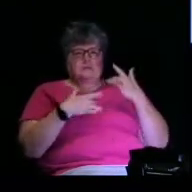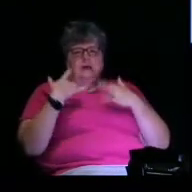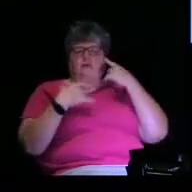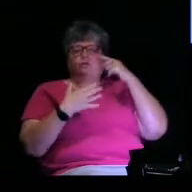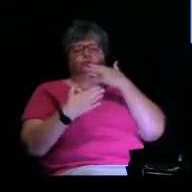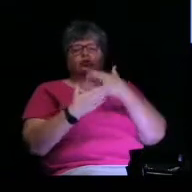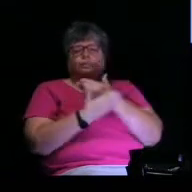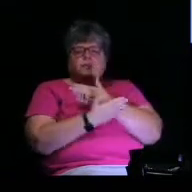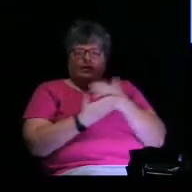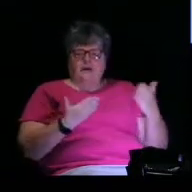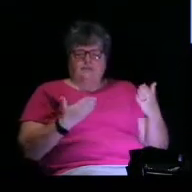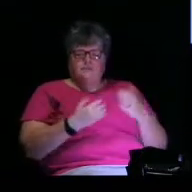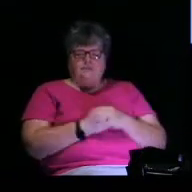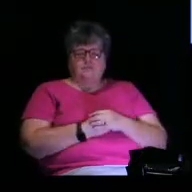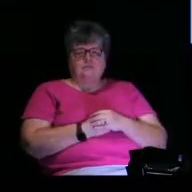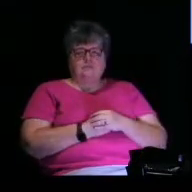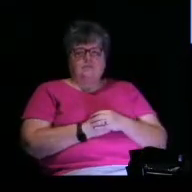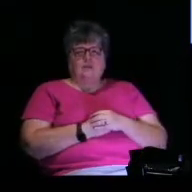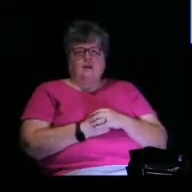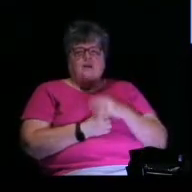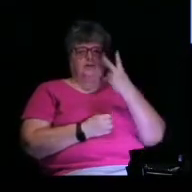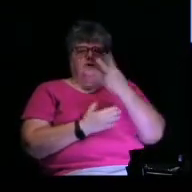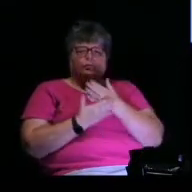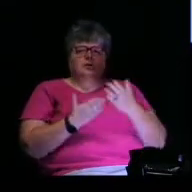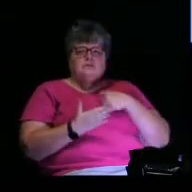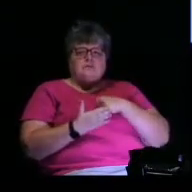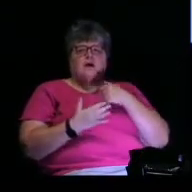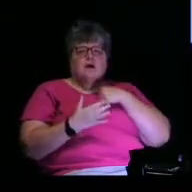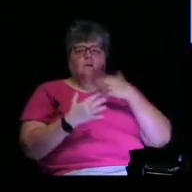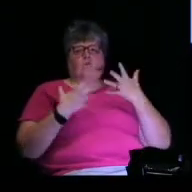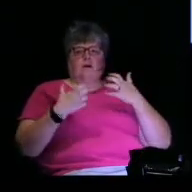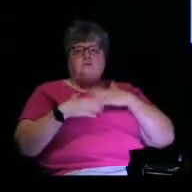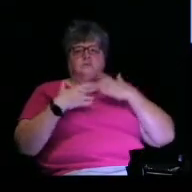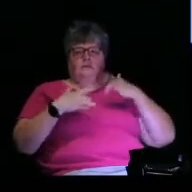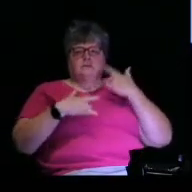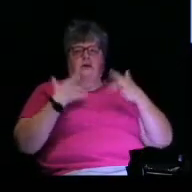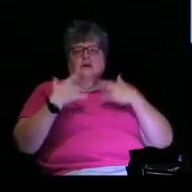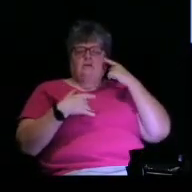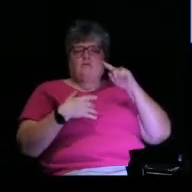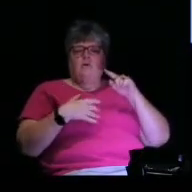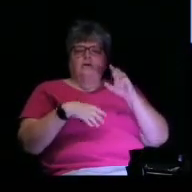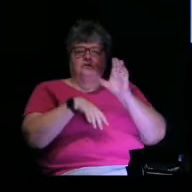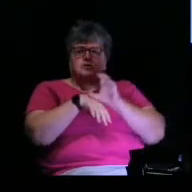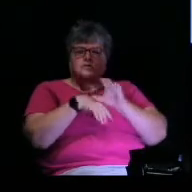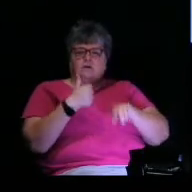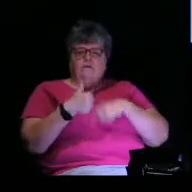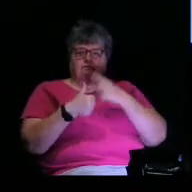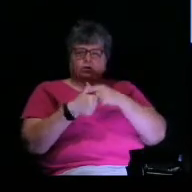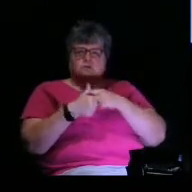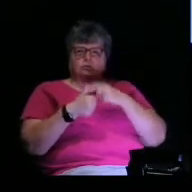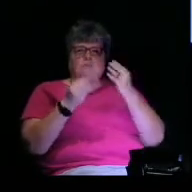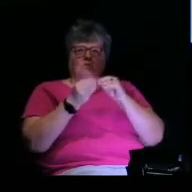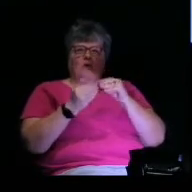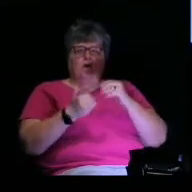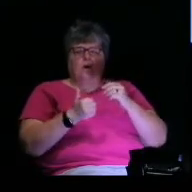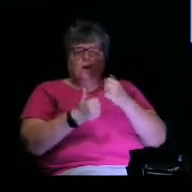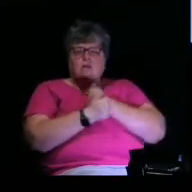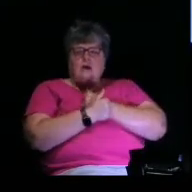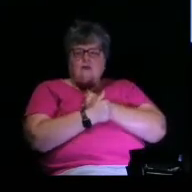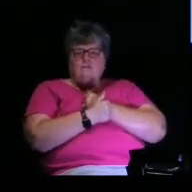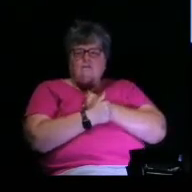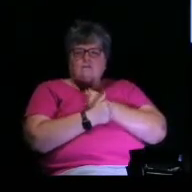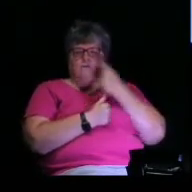stuff, for what is good. Let me give you two things that I want us to be zealous for as a church. The first is more love for God. I want to be zealous to love God